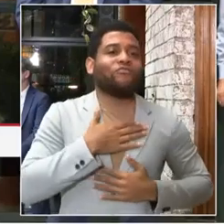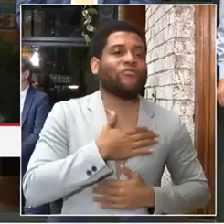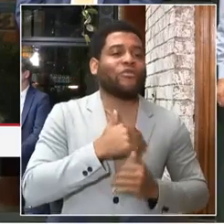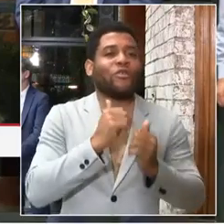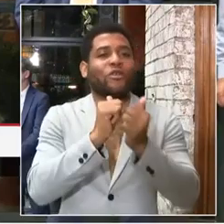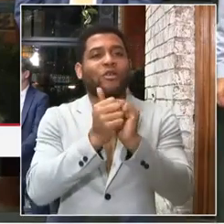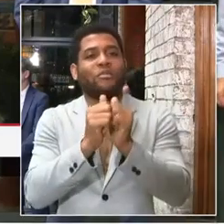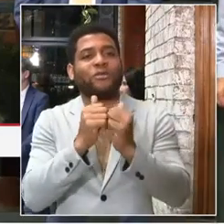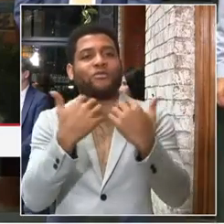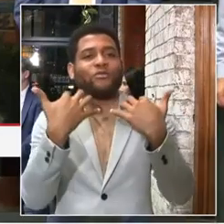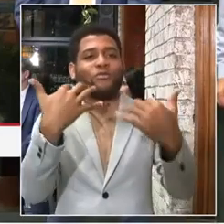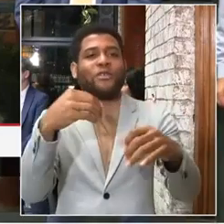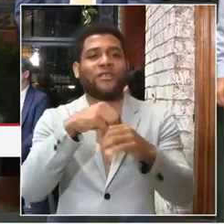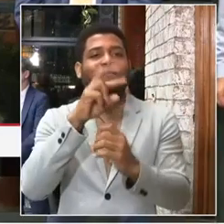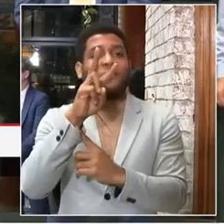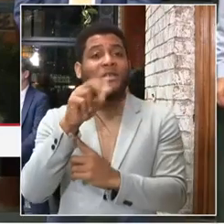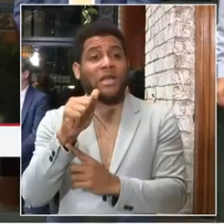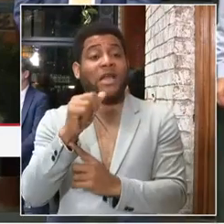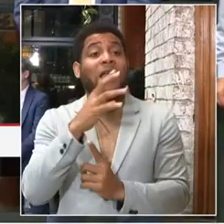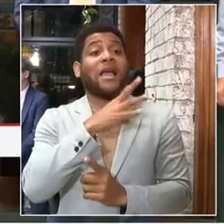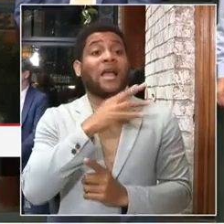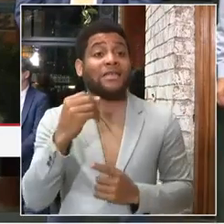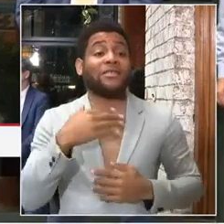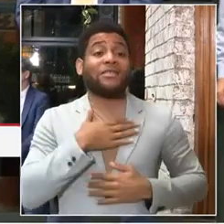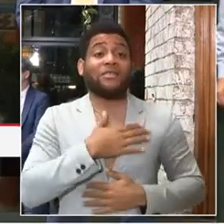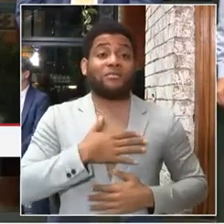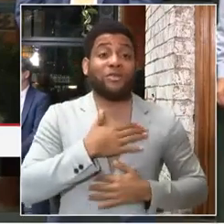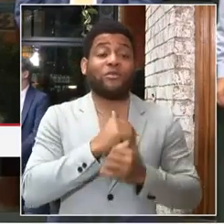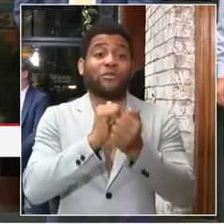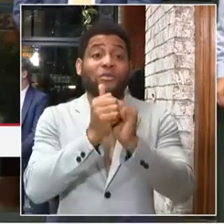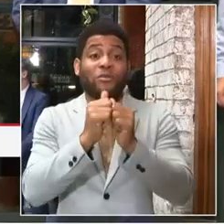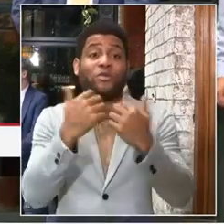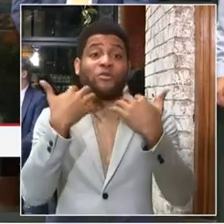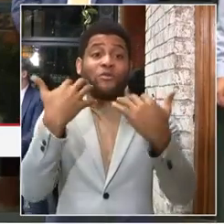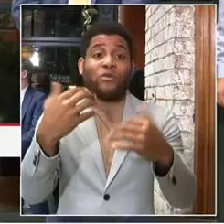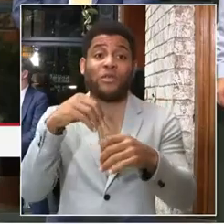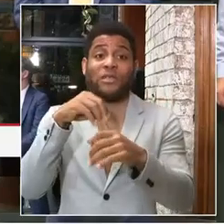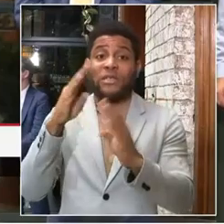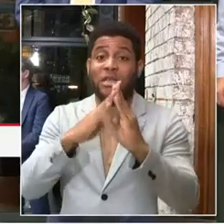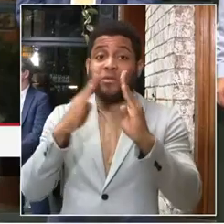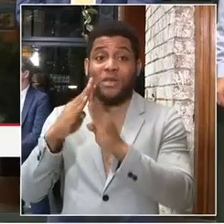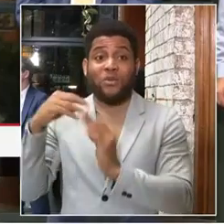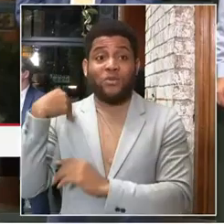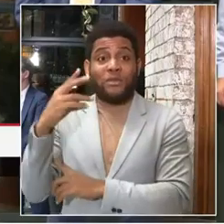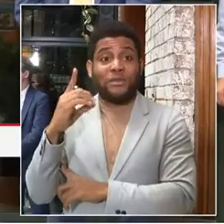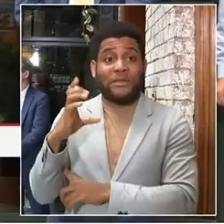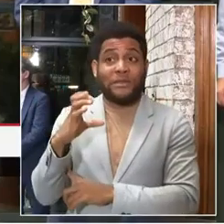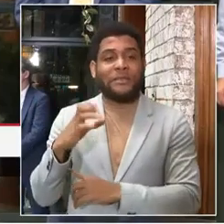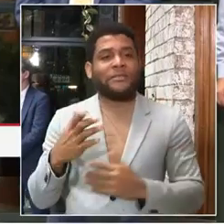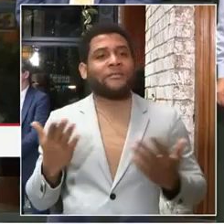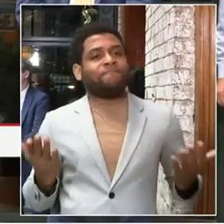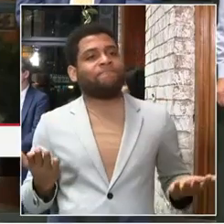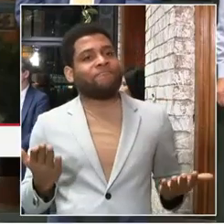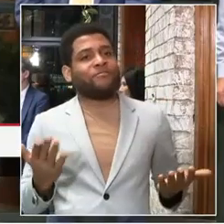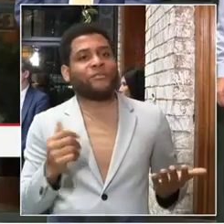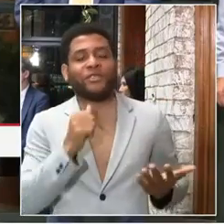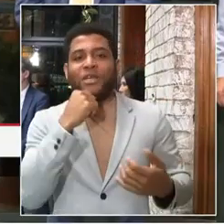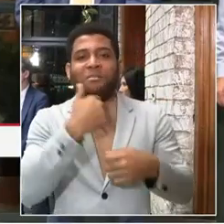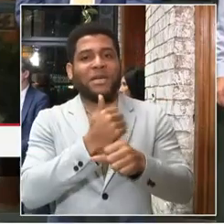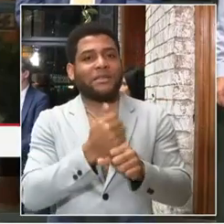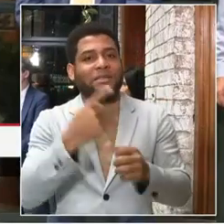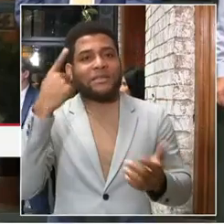in Virginia and an entertainment and sports arena in downtown Washington, well, that just doesn't make